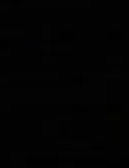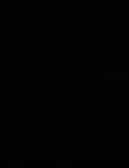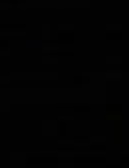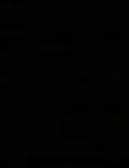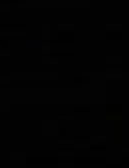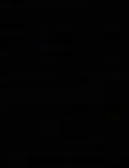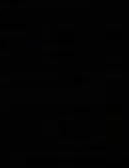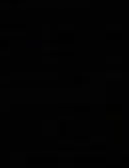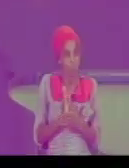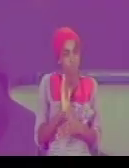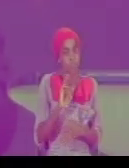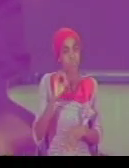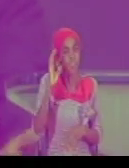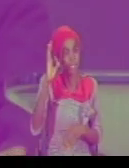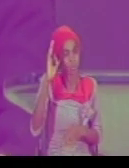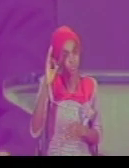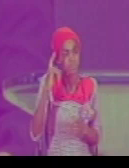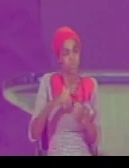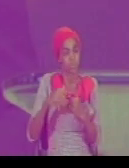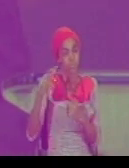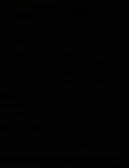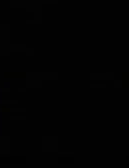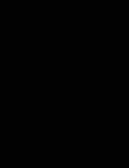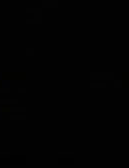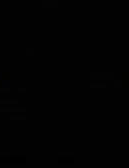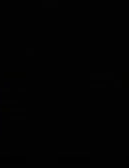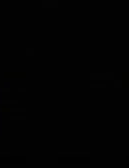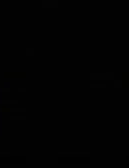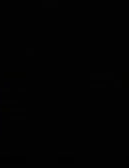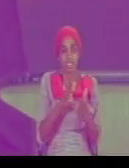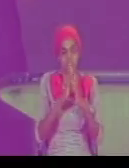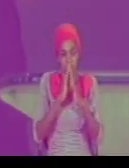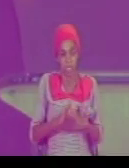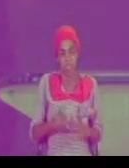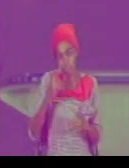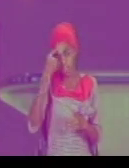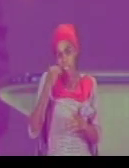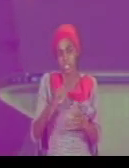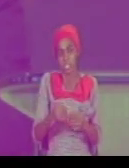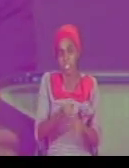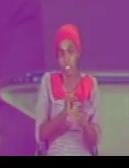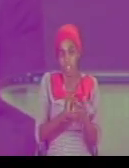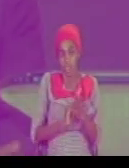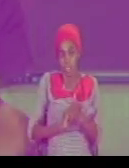meek, and blessed are the pure in heart, because they shall